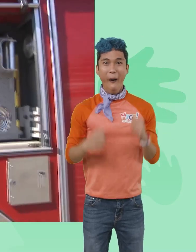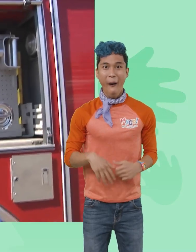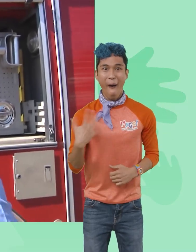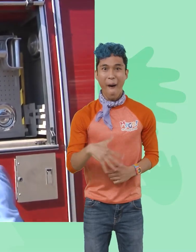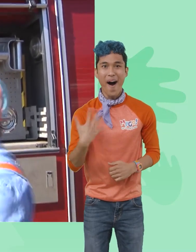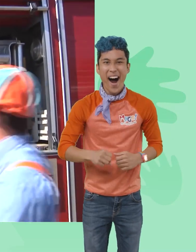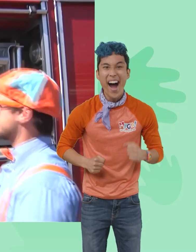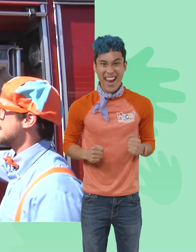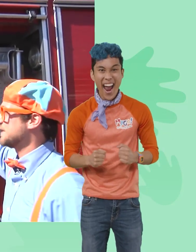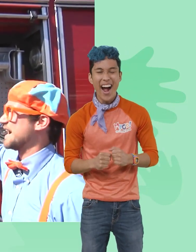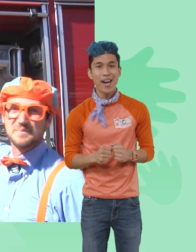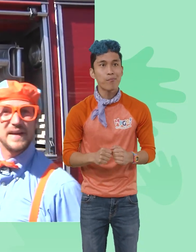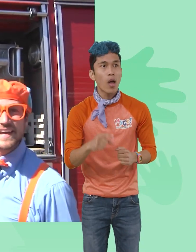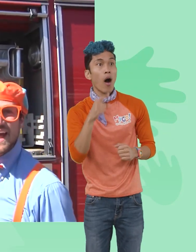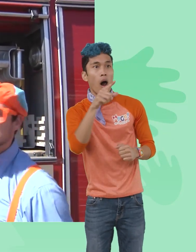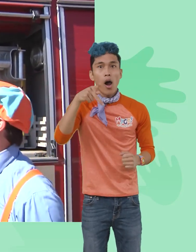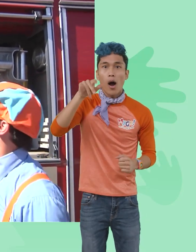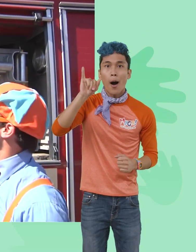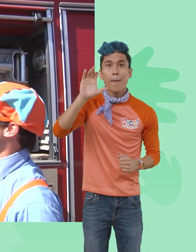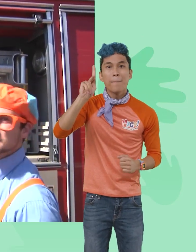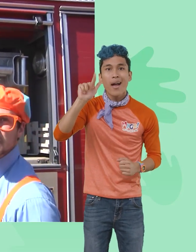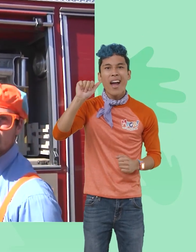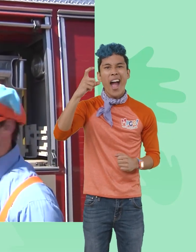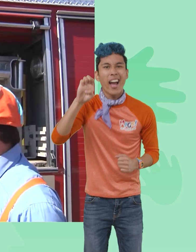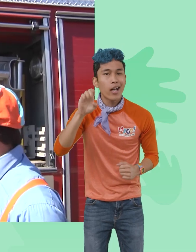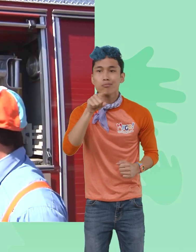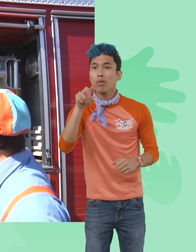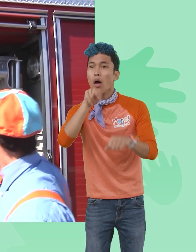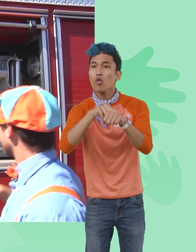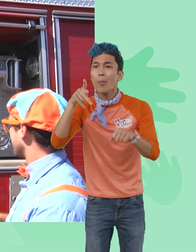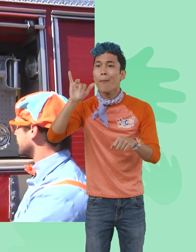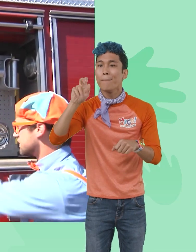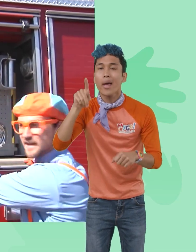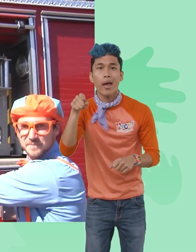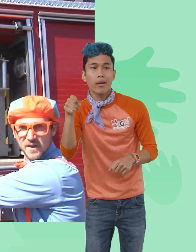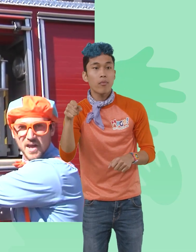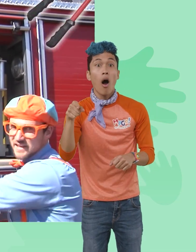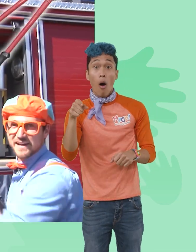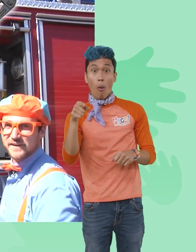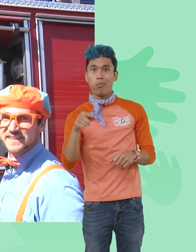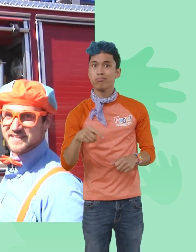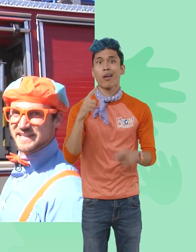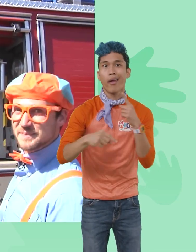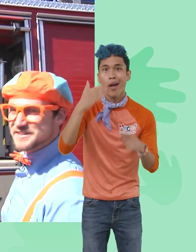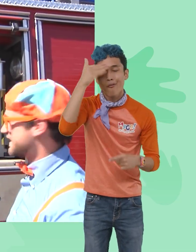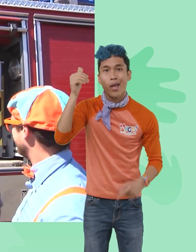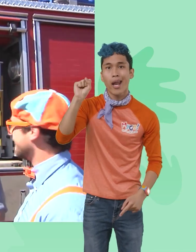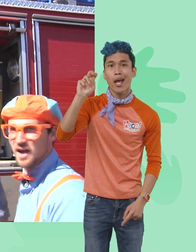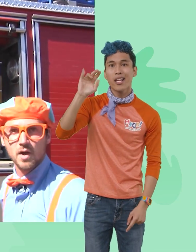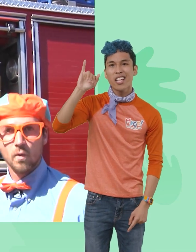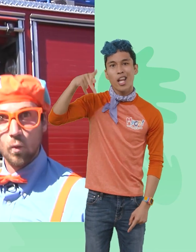Whoa! Okay, we got a pickaxe, we got just a normal pick, and then, yep, you can't forget the